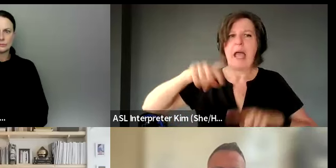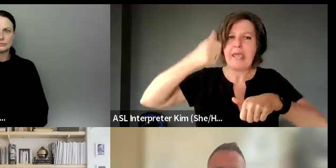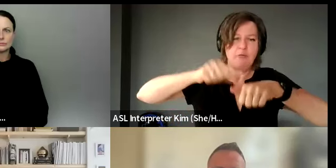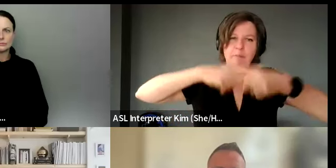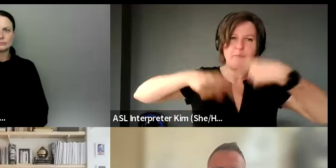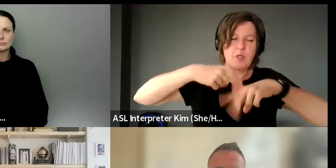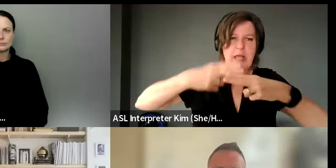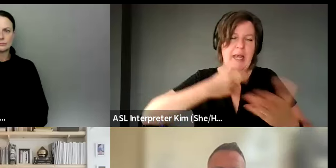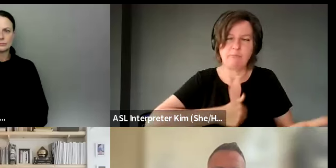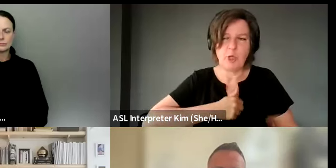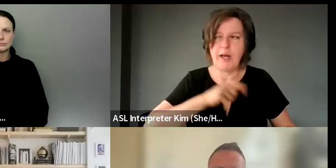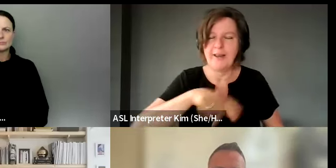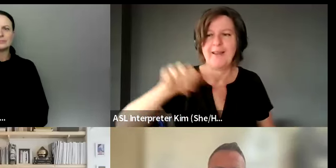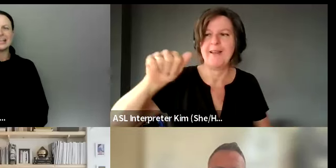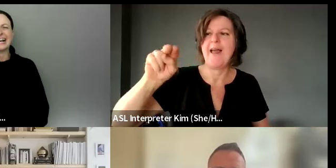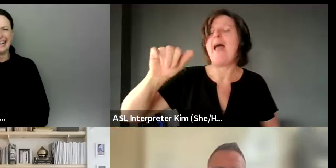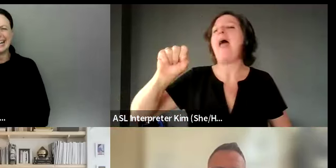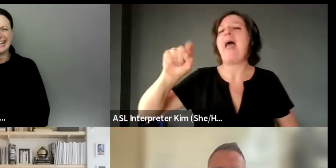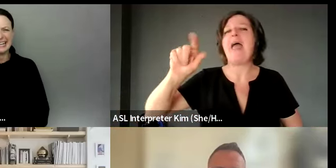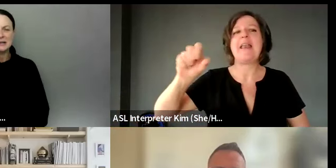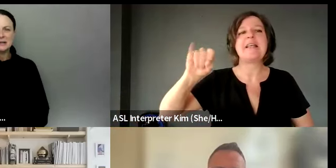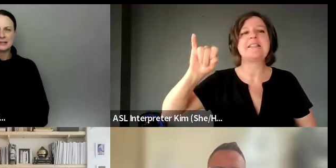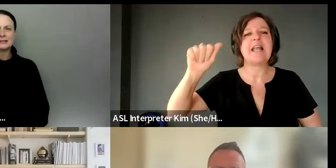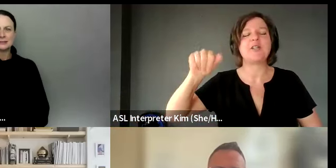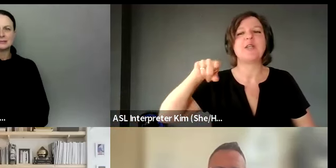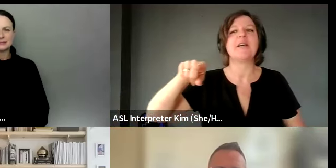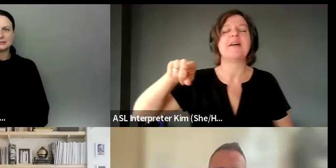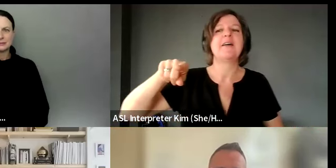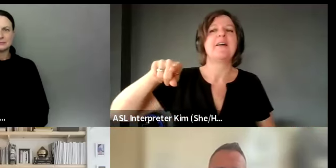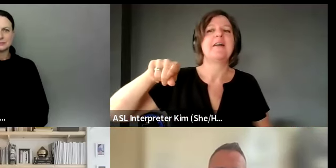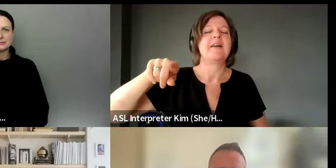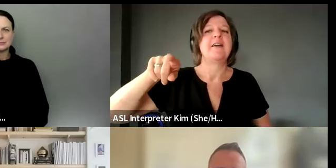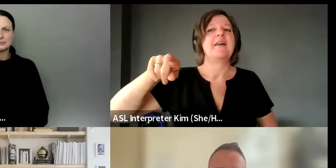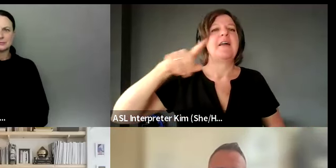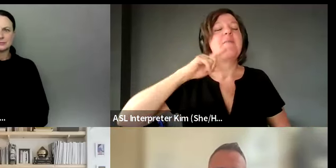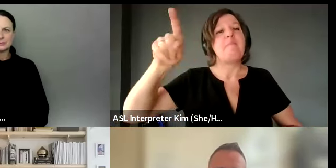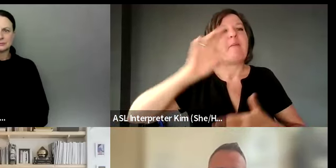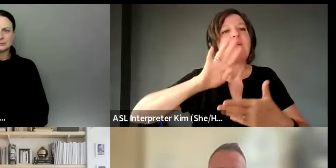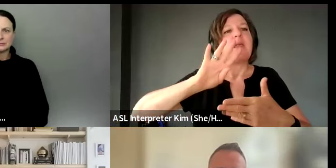signed up for that. And then same thing for scheduling dry runs